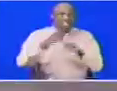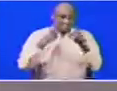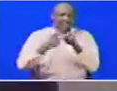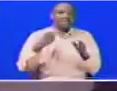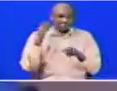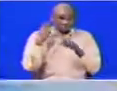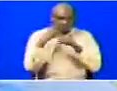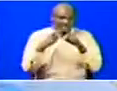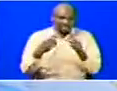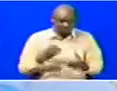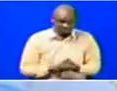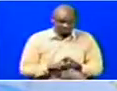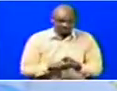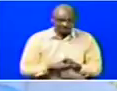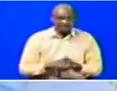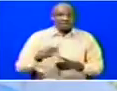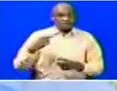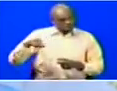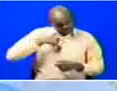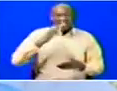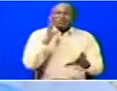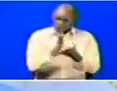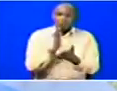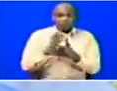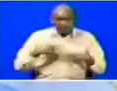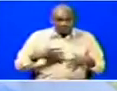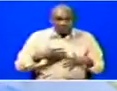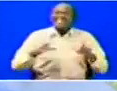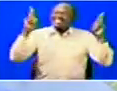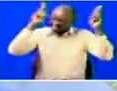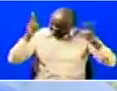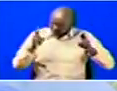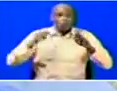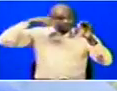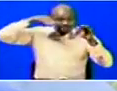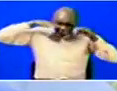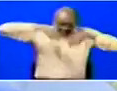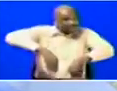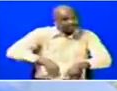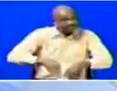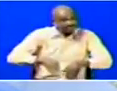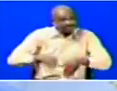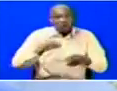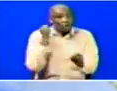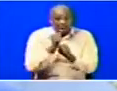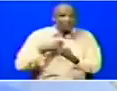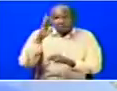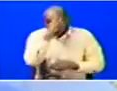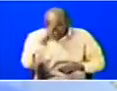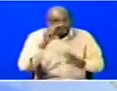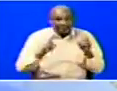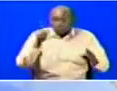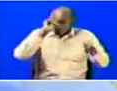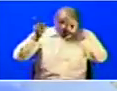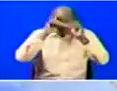are real players, known international divers. Tufika katika kazi zetu atubatishi. Na